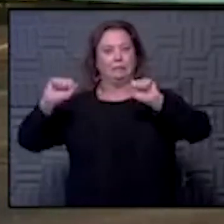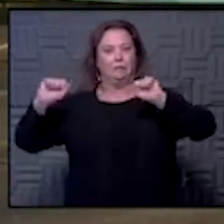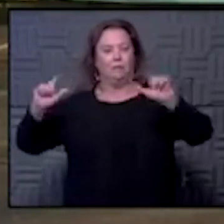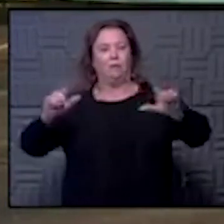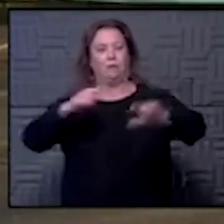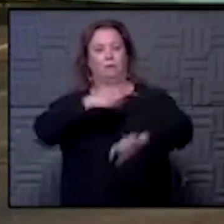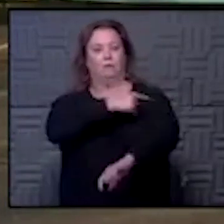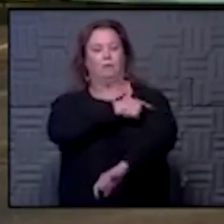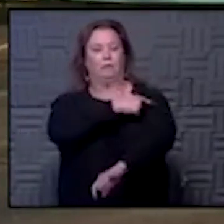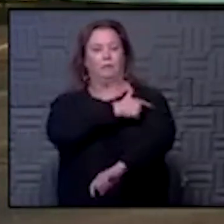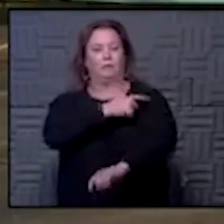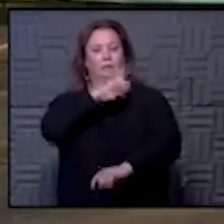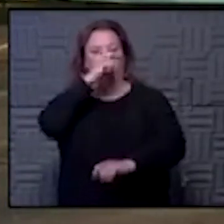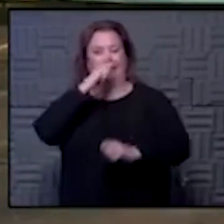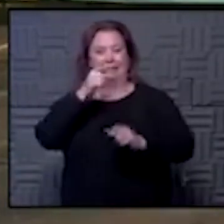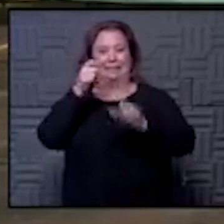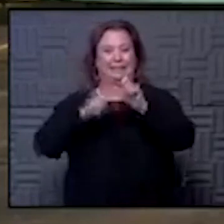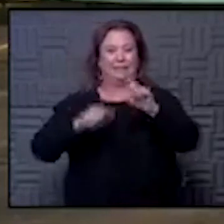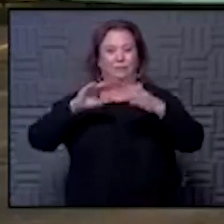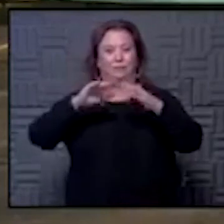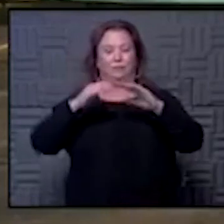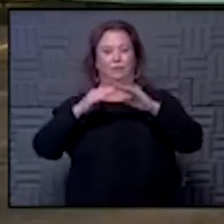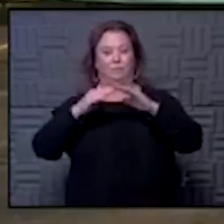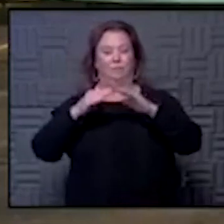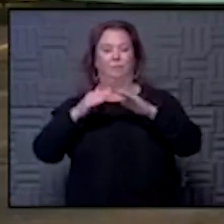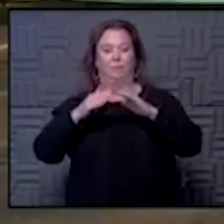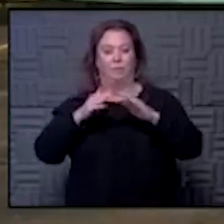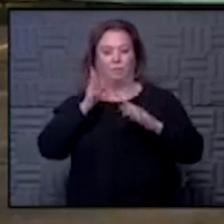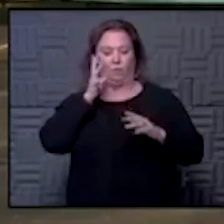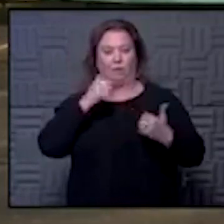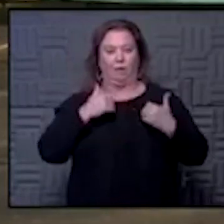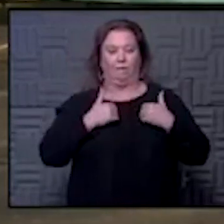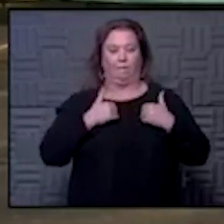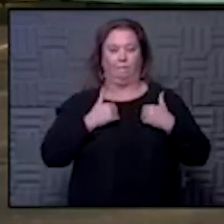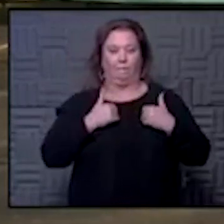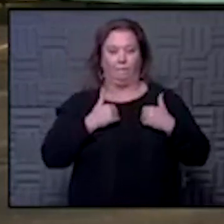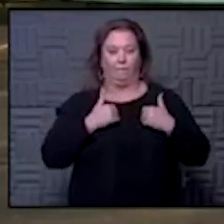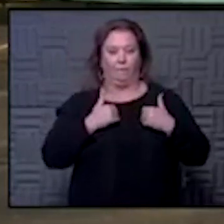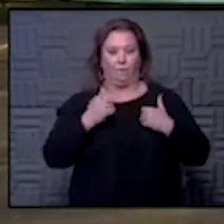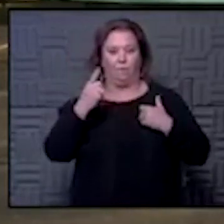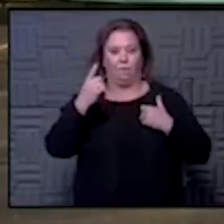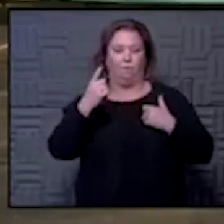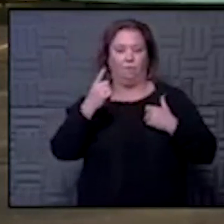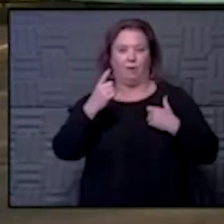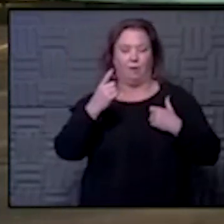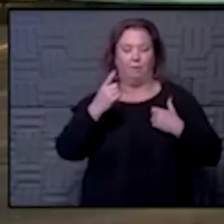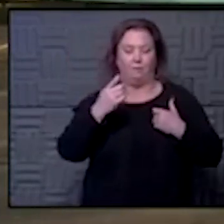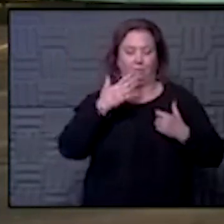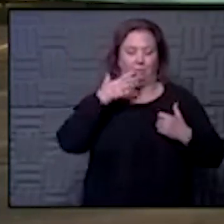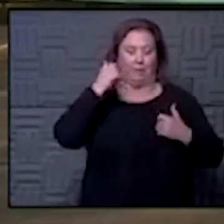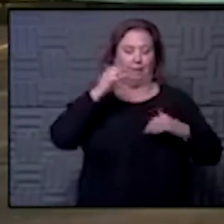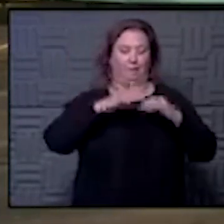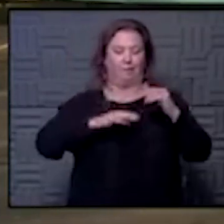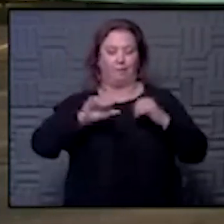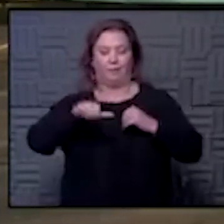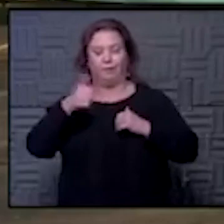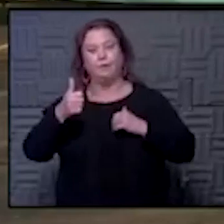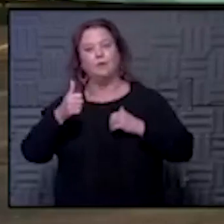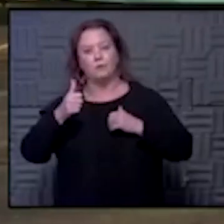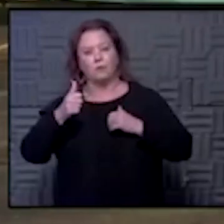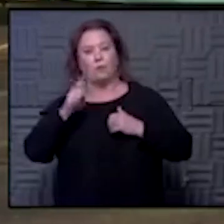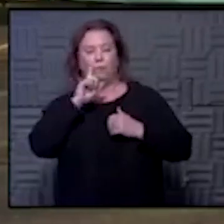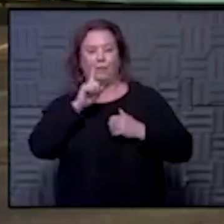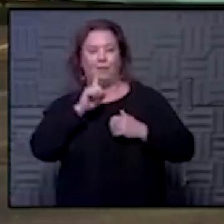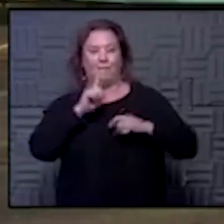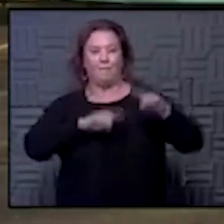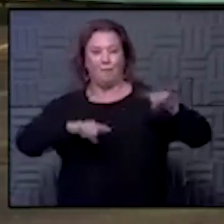because each community is going to be able to bring one in a better way than another one. So variety and options is really